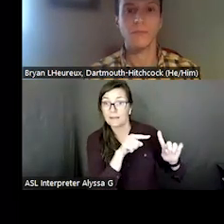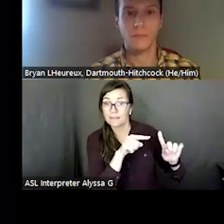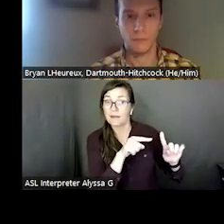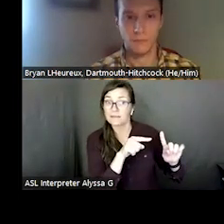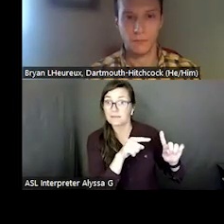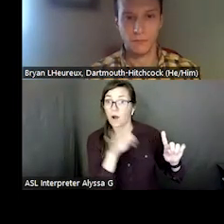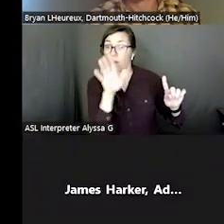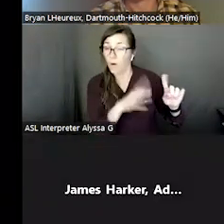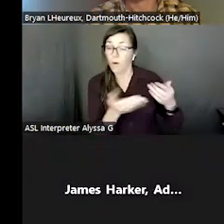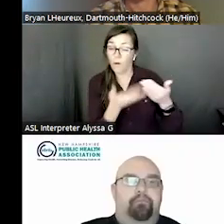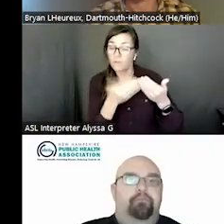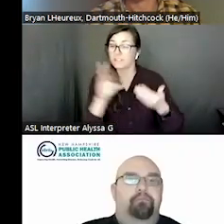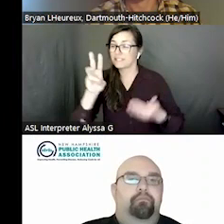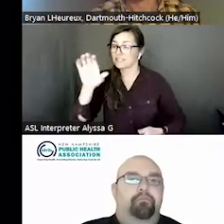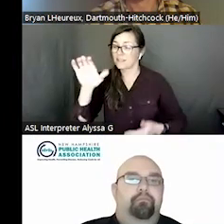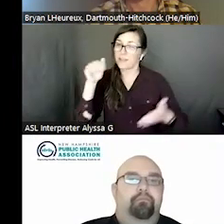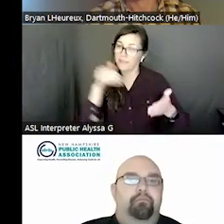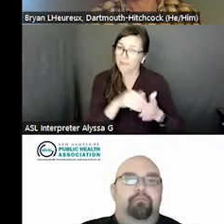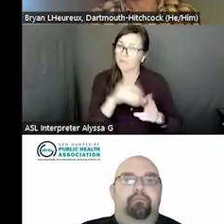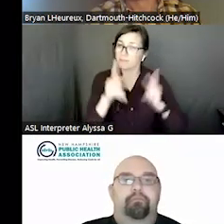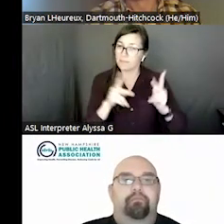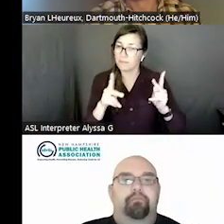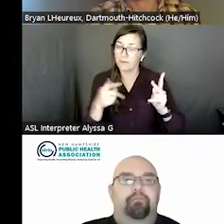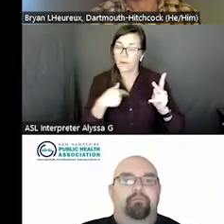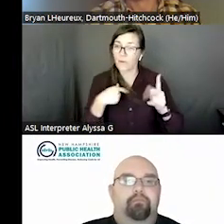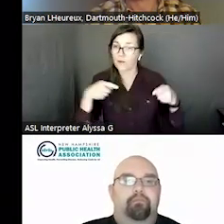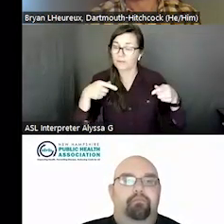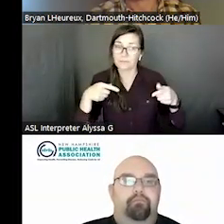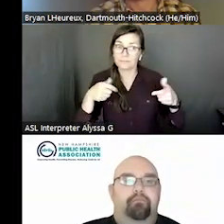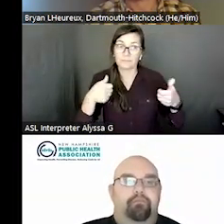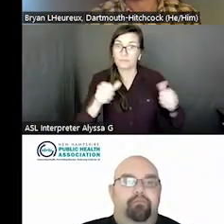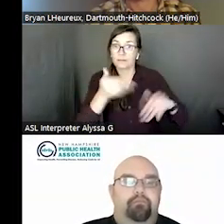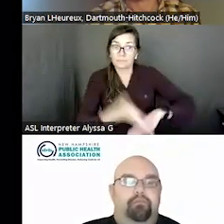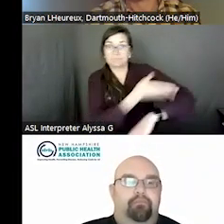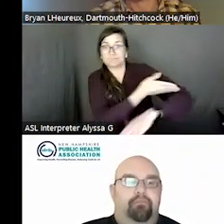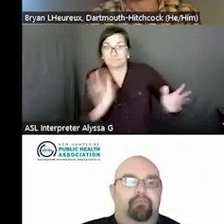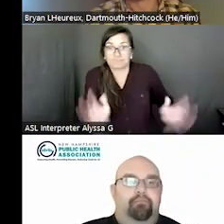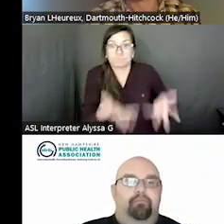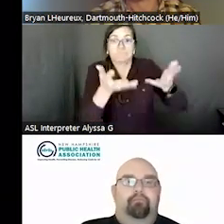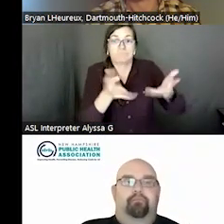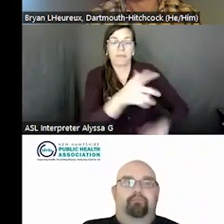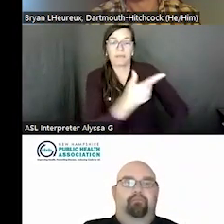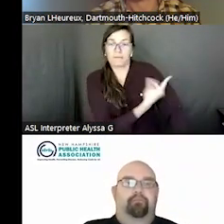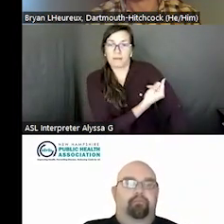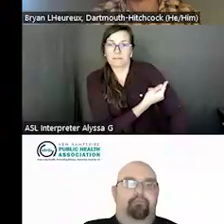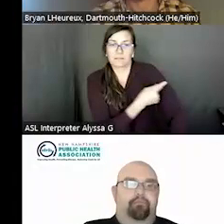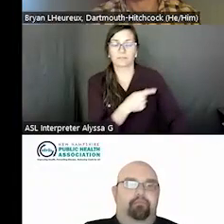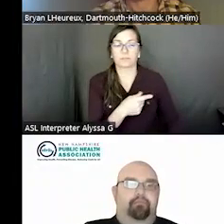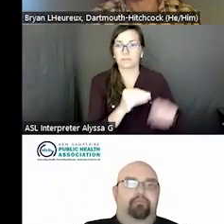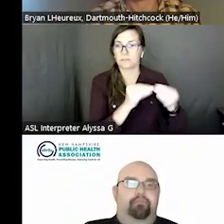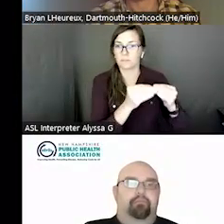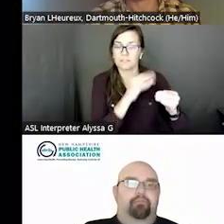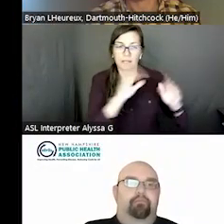almost 600,000 people that we're supposed to go after and improve vaccination rates and lift health